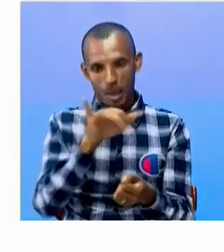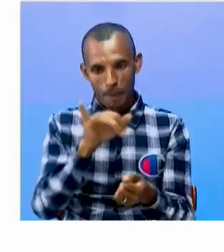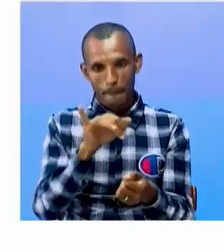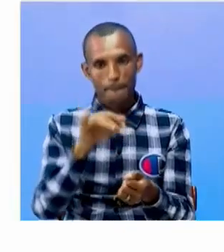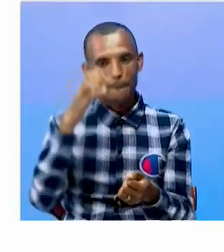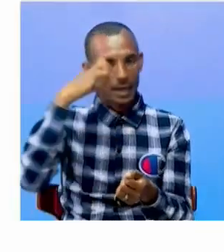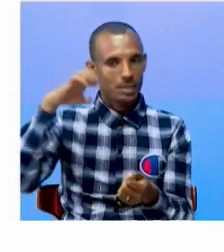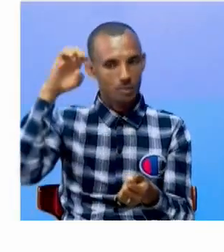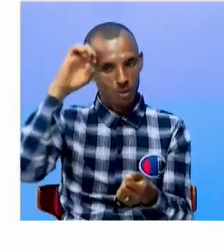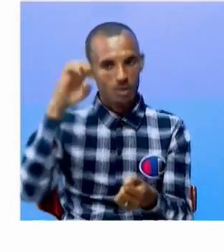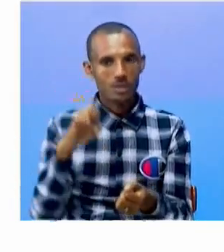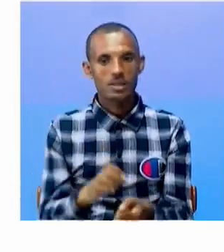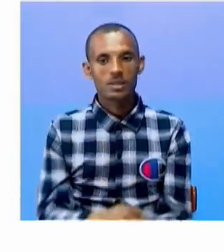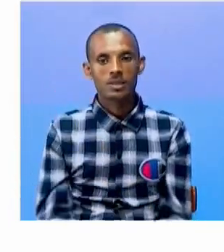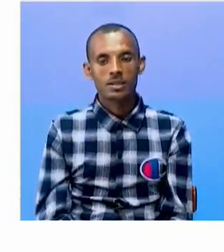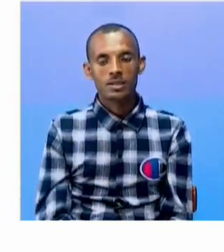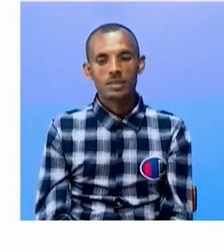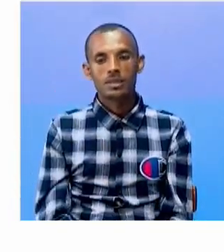Here, terms,